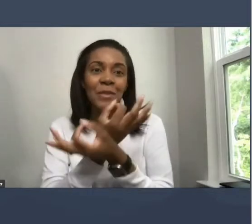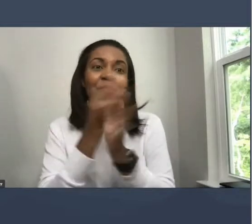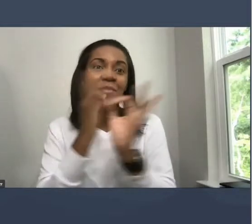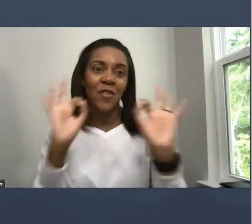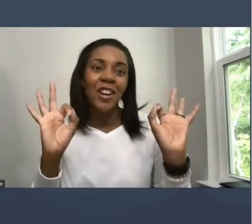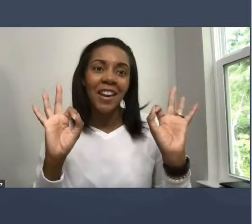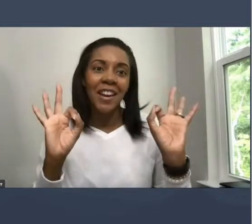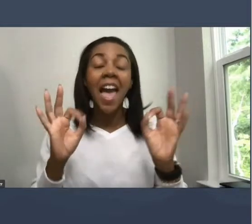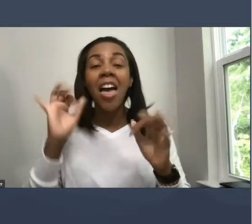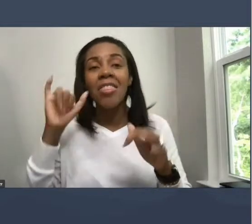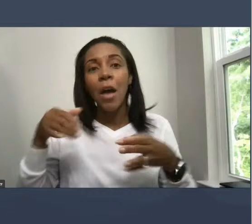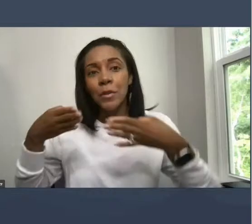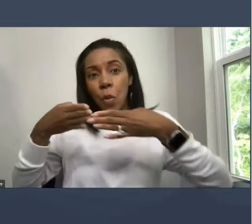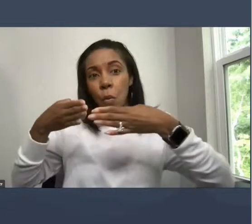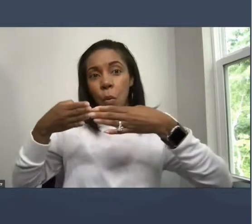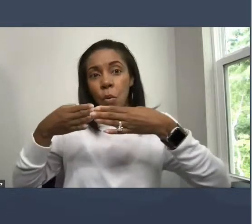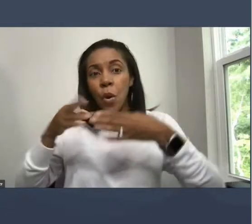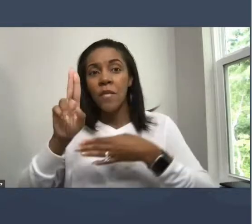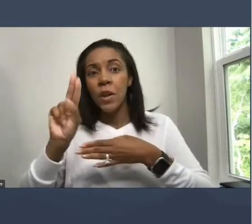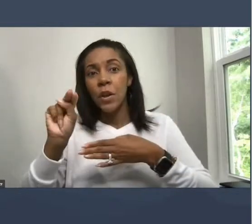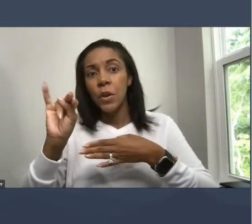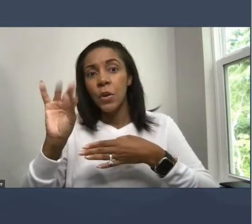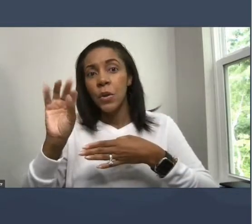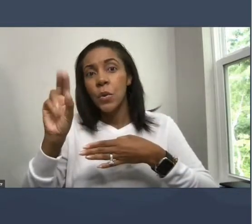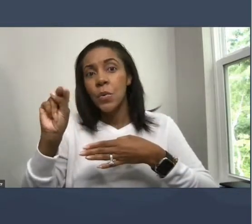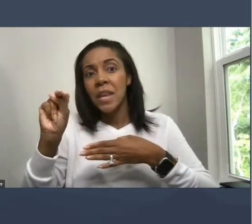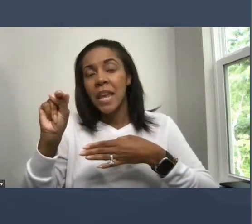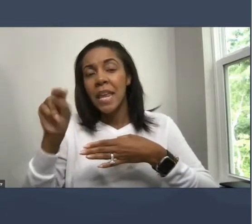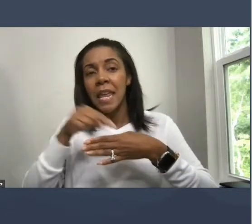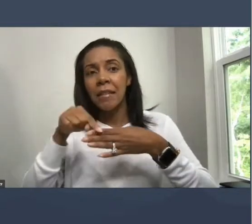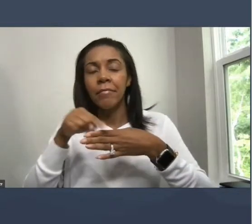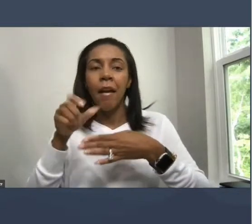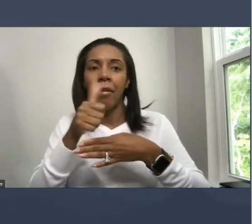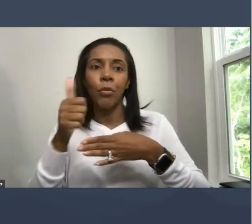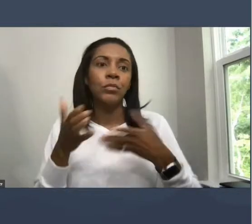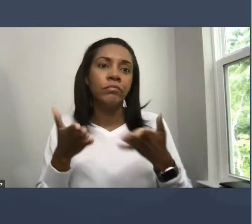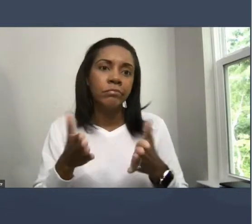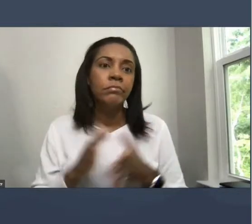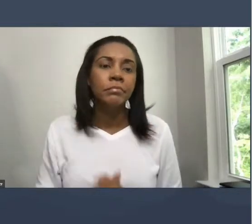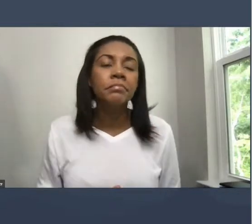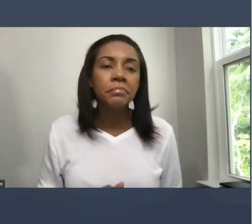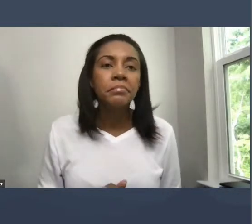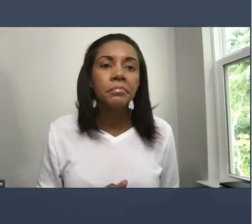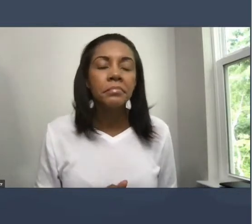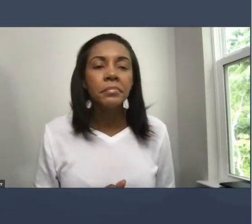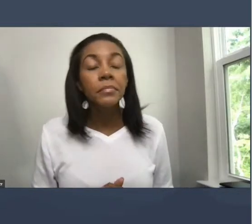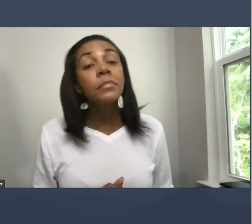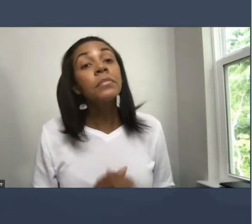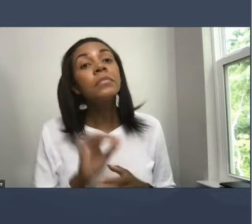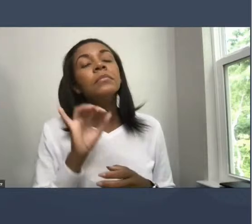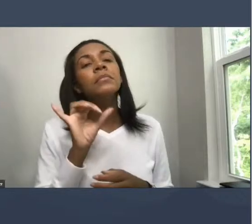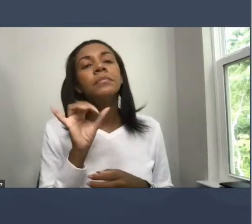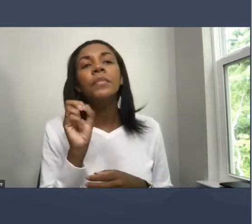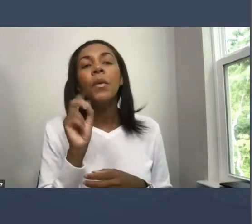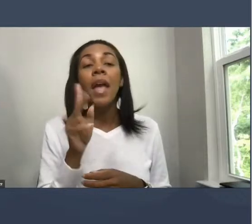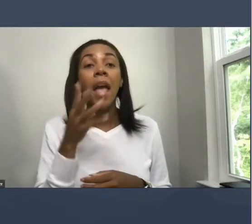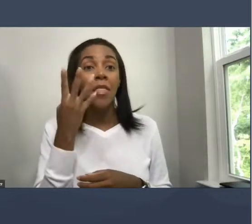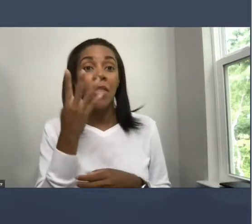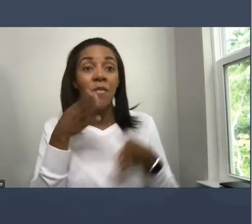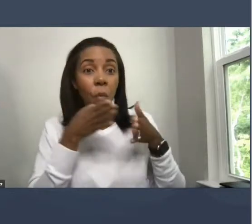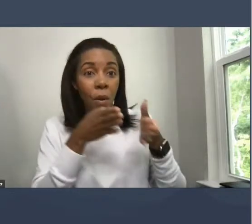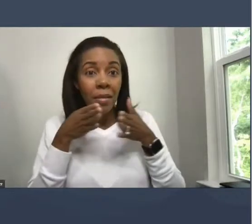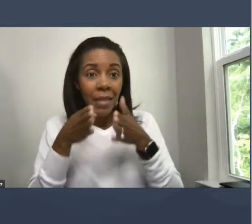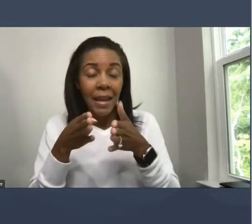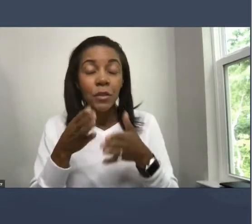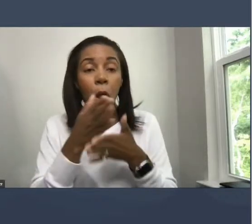at the corner of Union and. Okay. And the 4 lanes are part of the